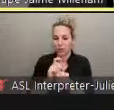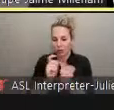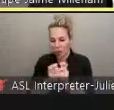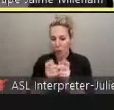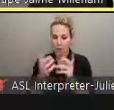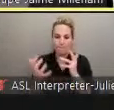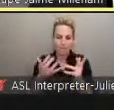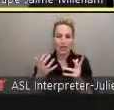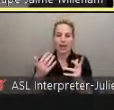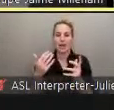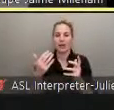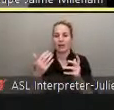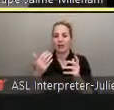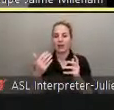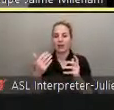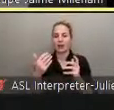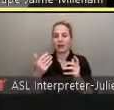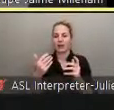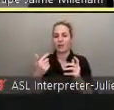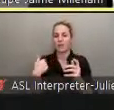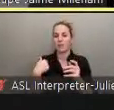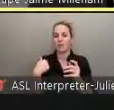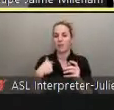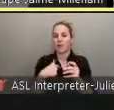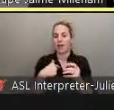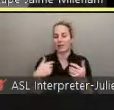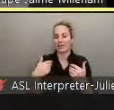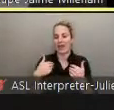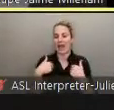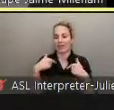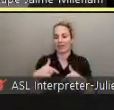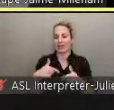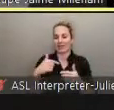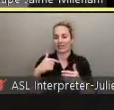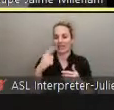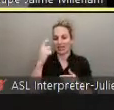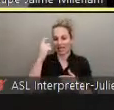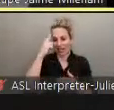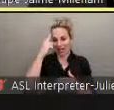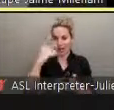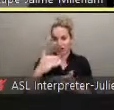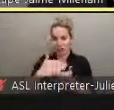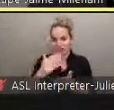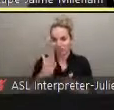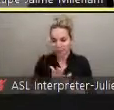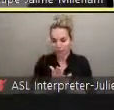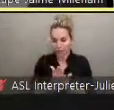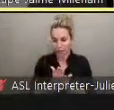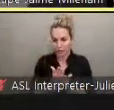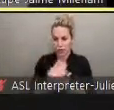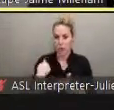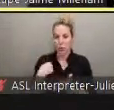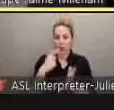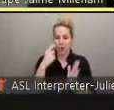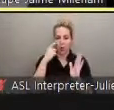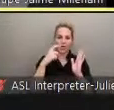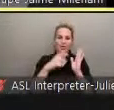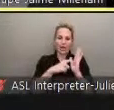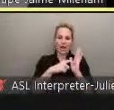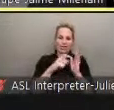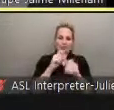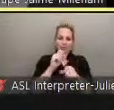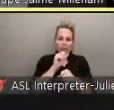having us have this in the budget, governor's budget, we are recognizing the work that both the JEL